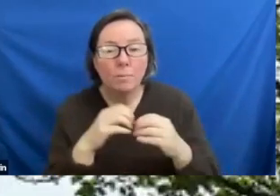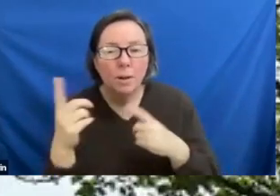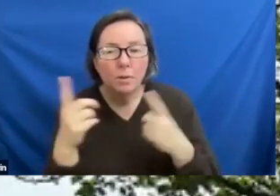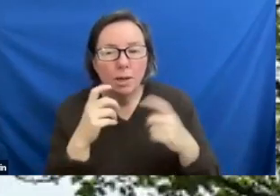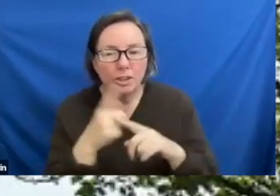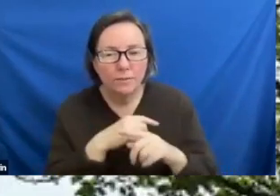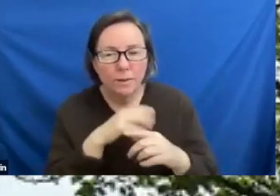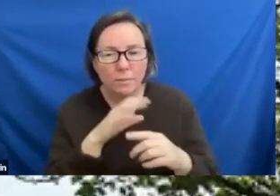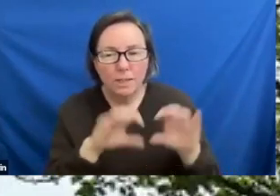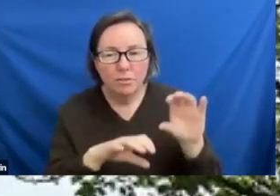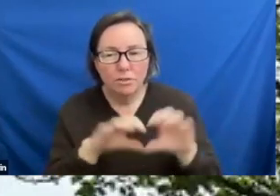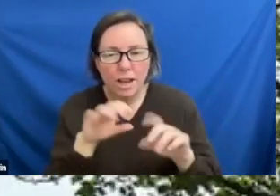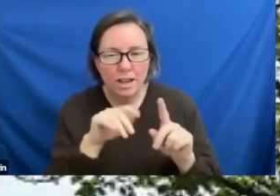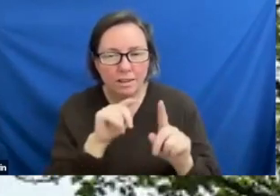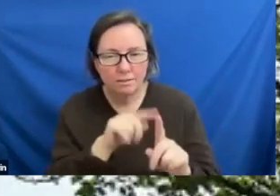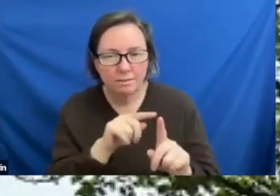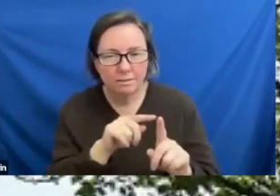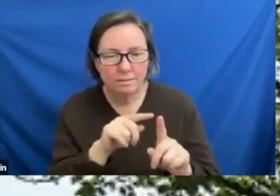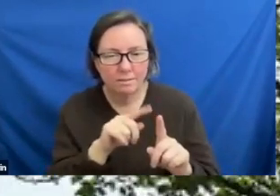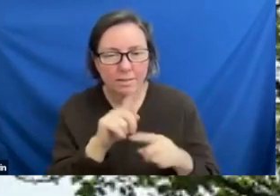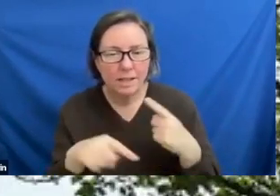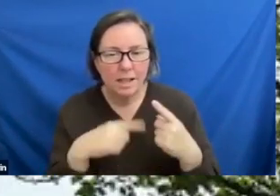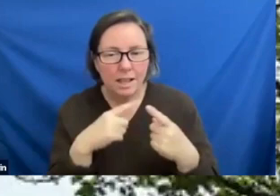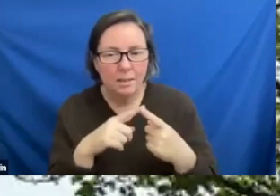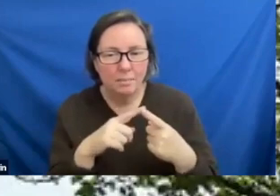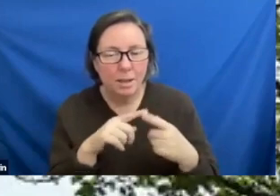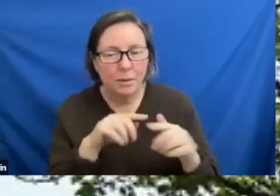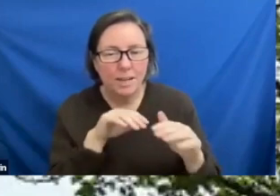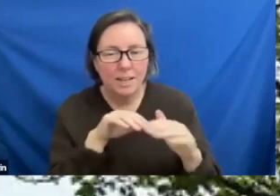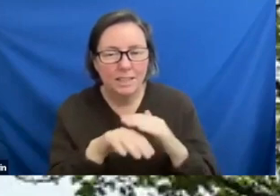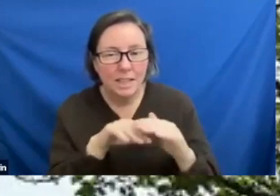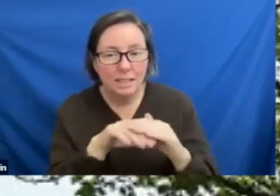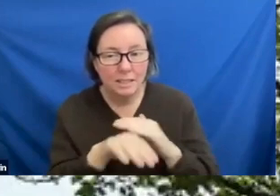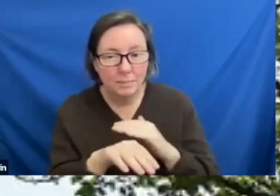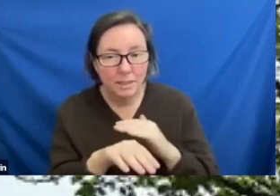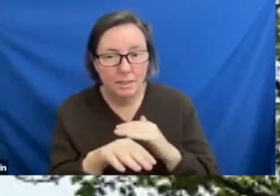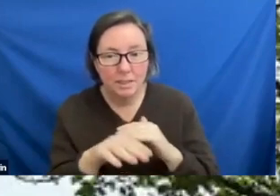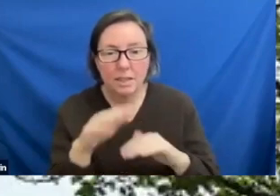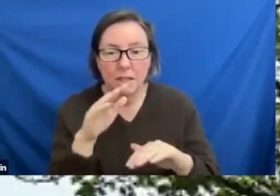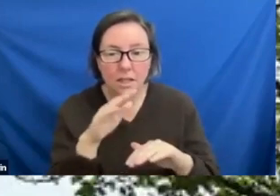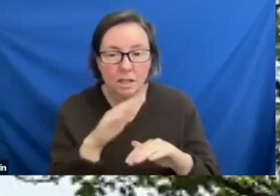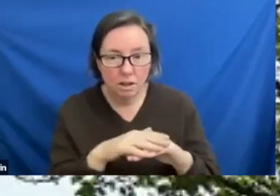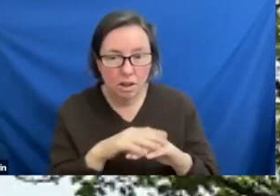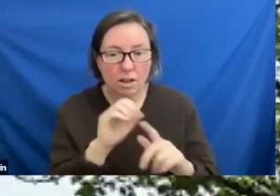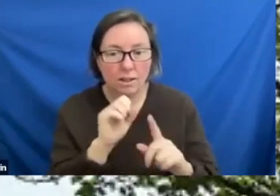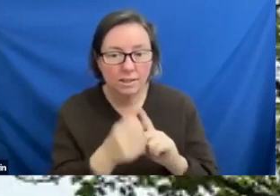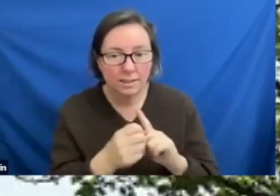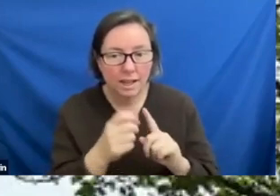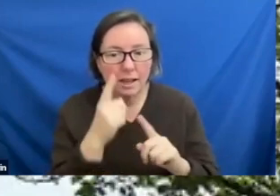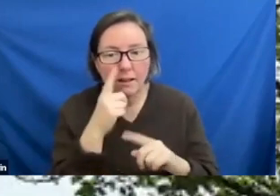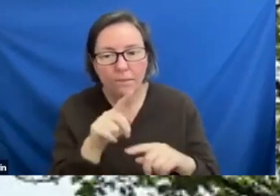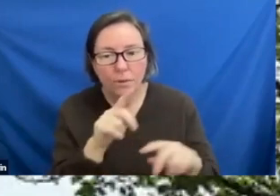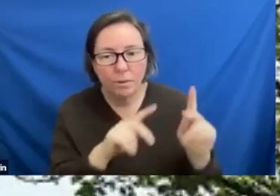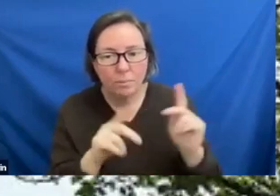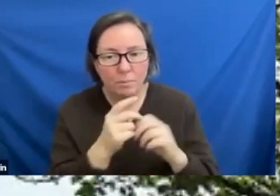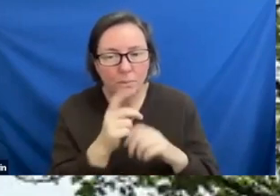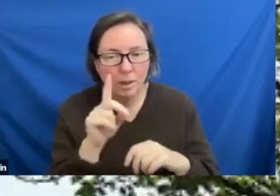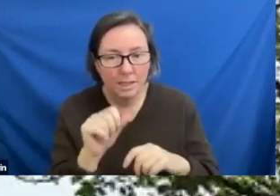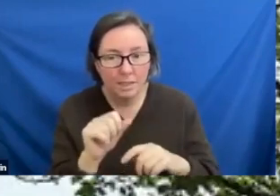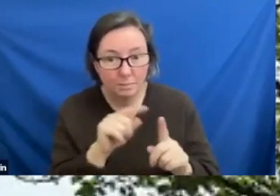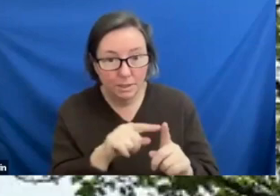chat was about accessibility on site for those with disabilities. Do you think we could